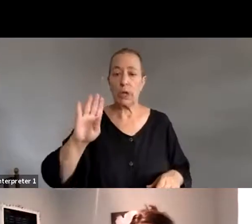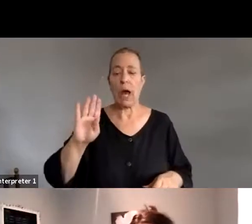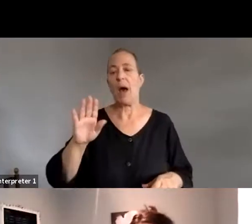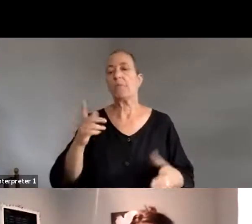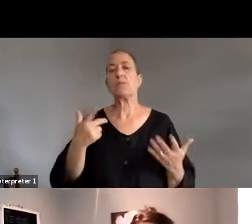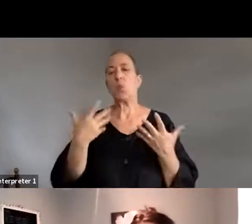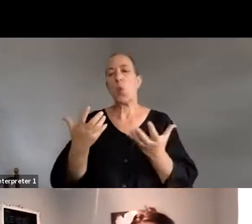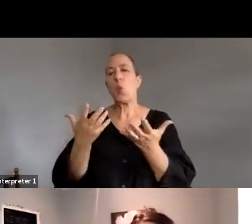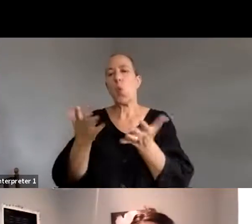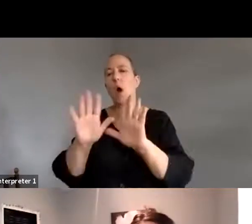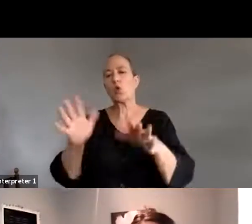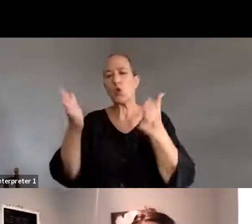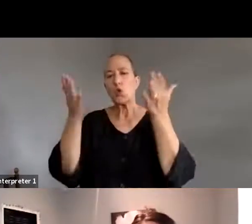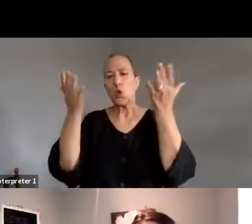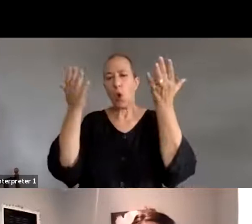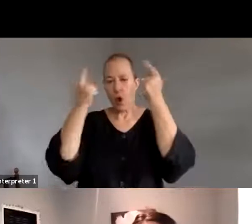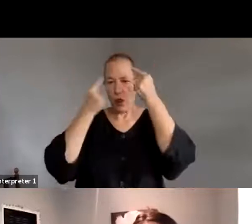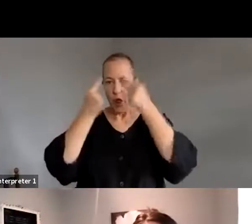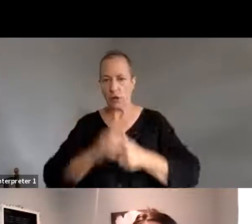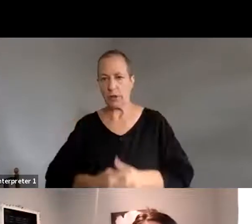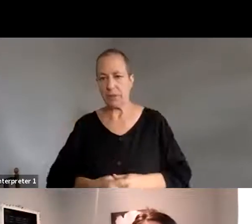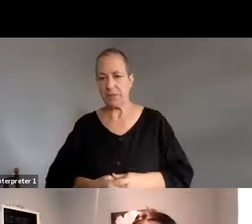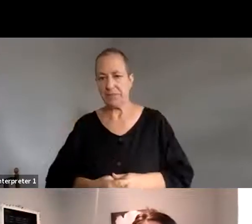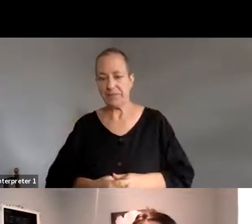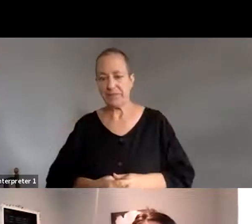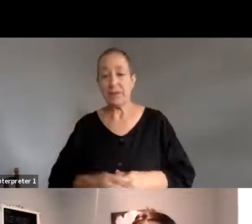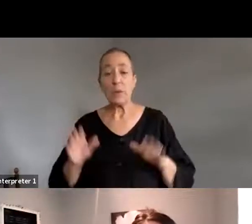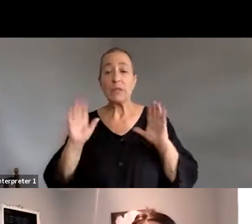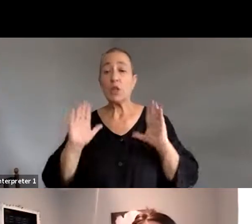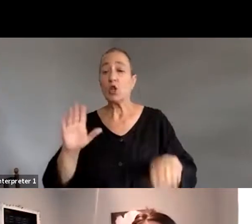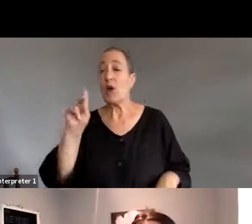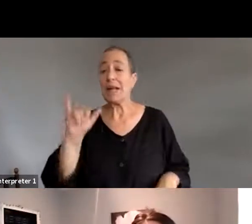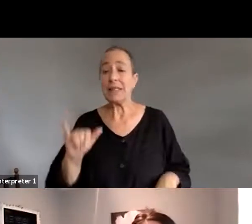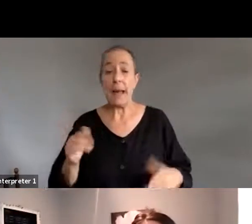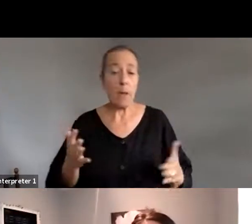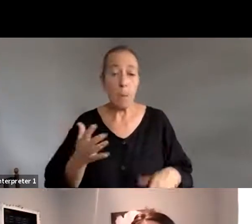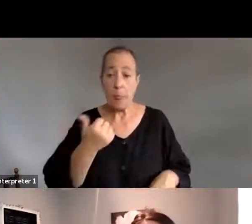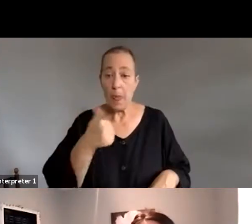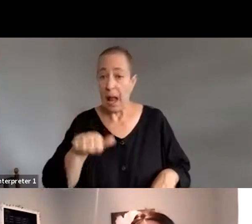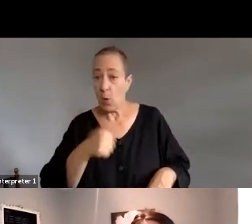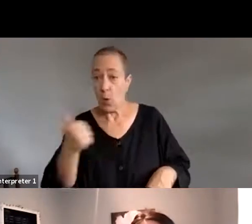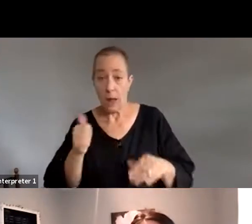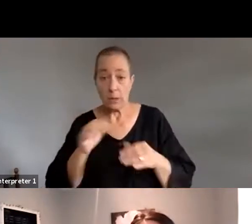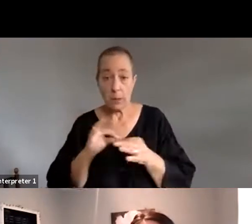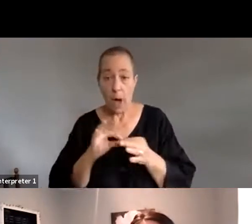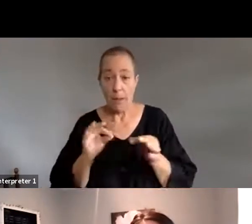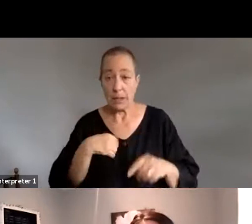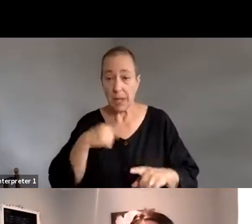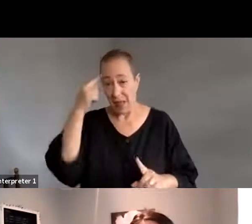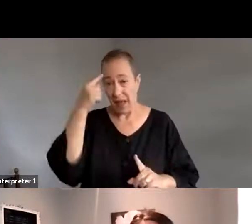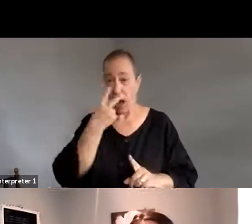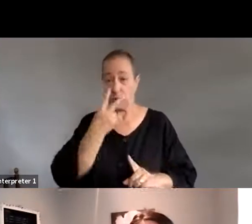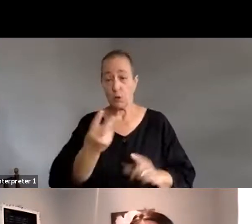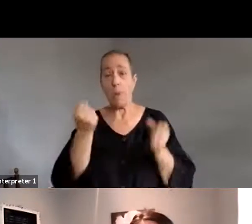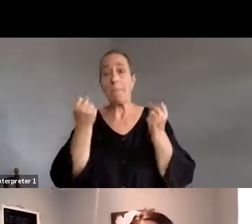well. So again, thank you. It was a great day. I don't know if anyone else has comments. I think I saw in the Q&A, a lot of